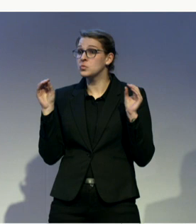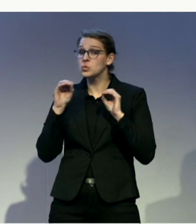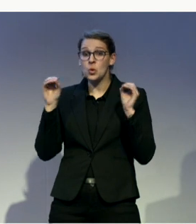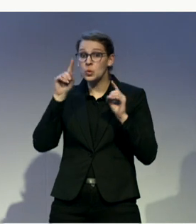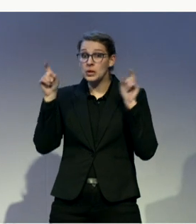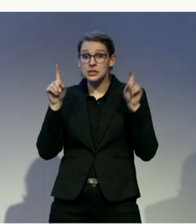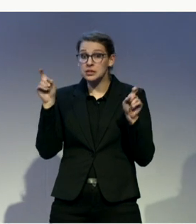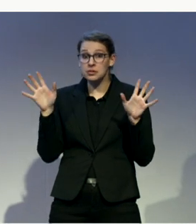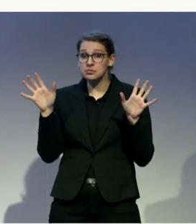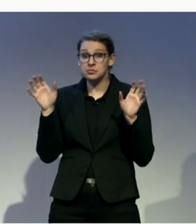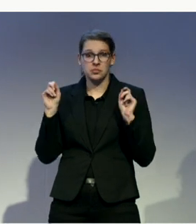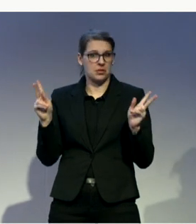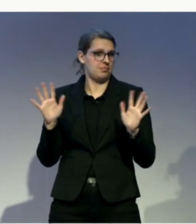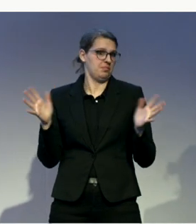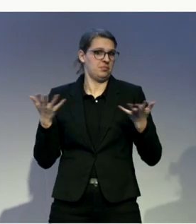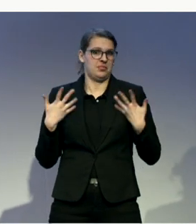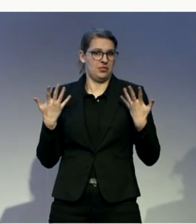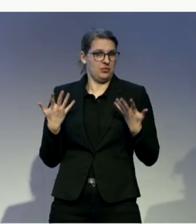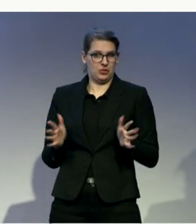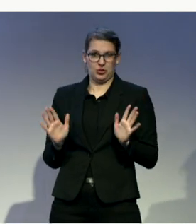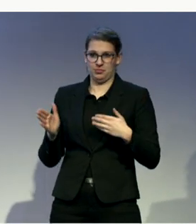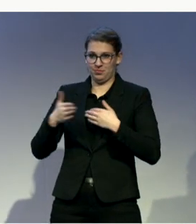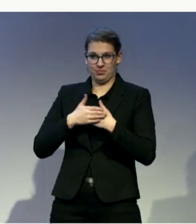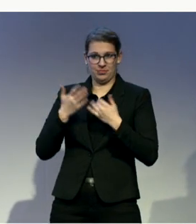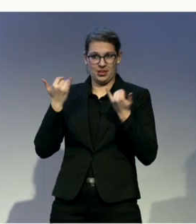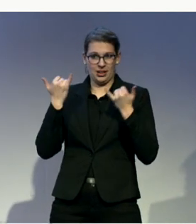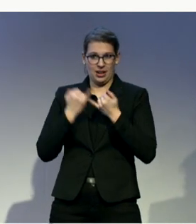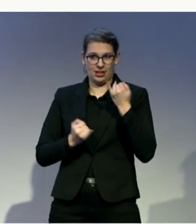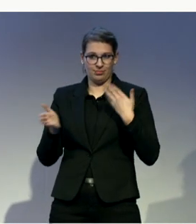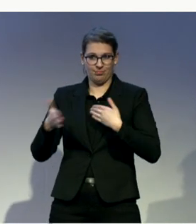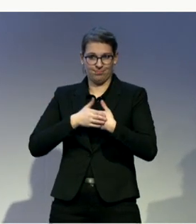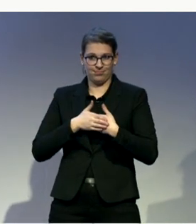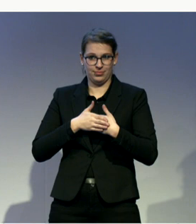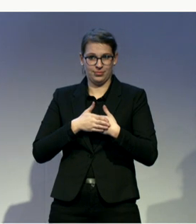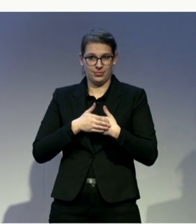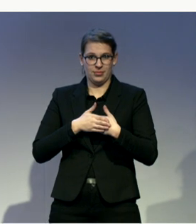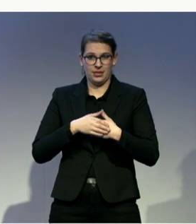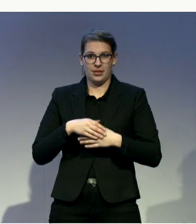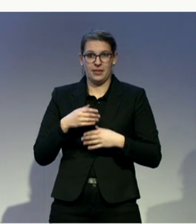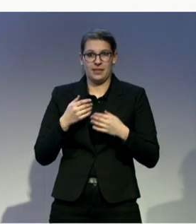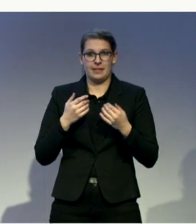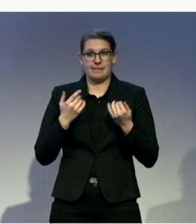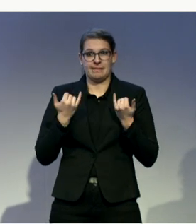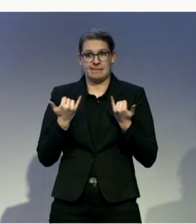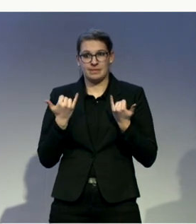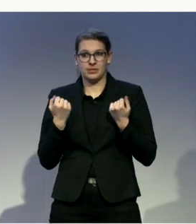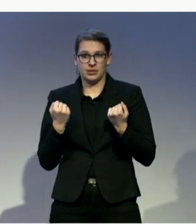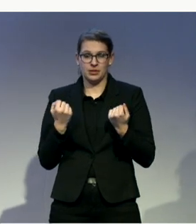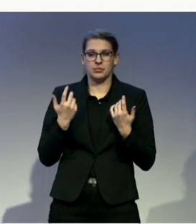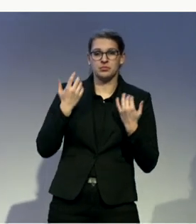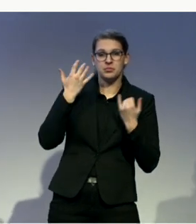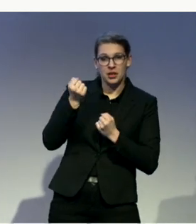the afternoon, but I have energy for two or three panels if necessary. So I will be